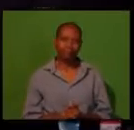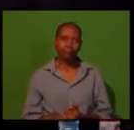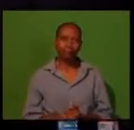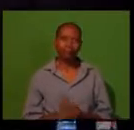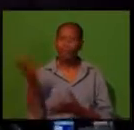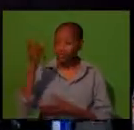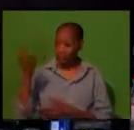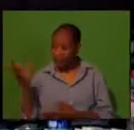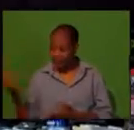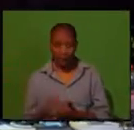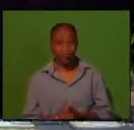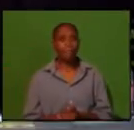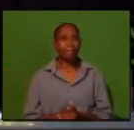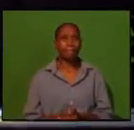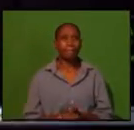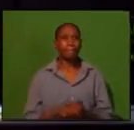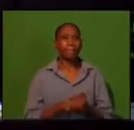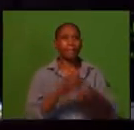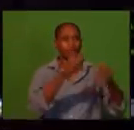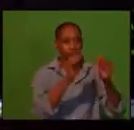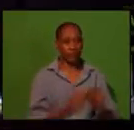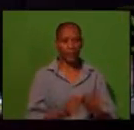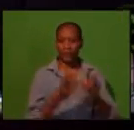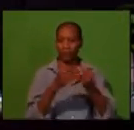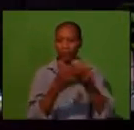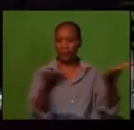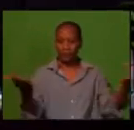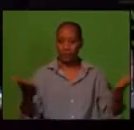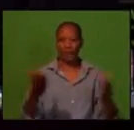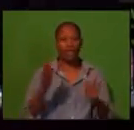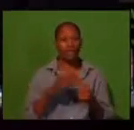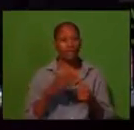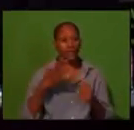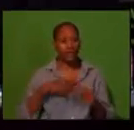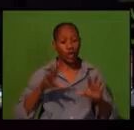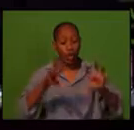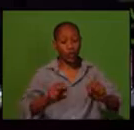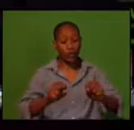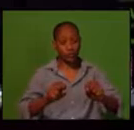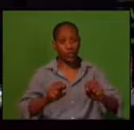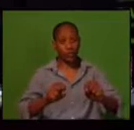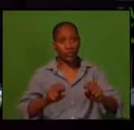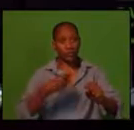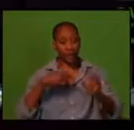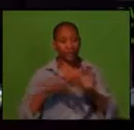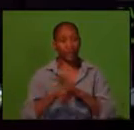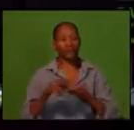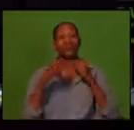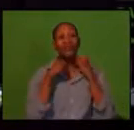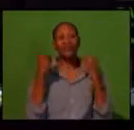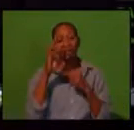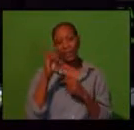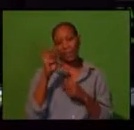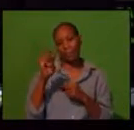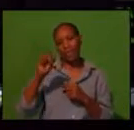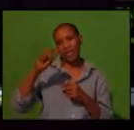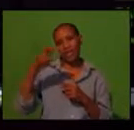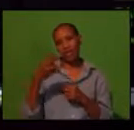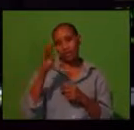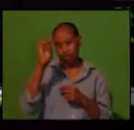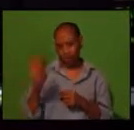Honourable Speaker, NCB Chair, colleagues, may I firstly take this opportunity on behalf of Reverend Kenneth Meshwe, the Meshwe family